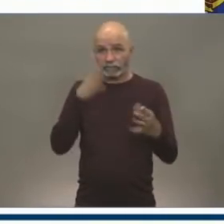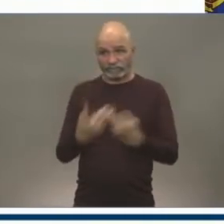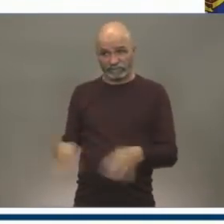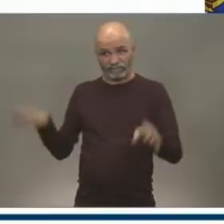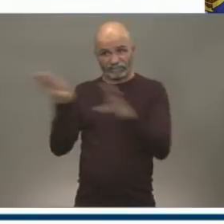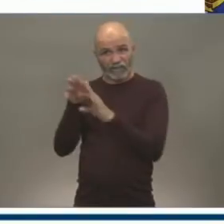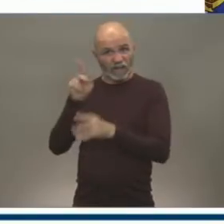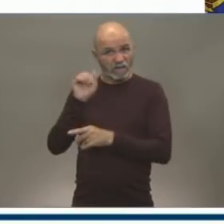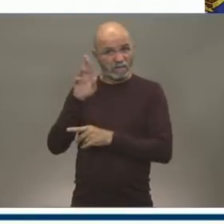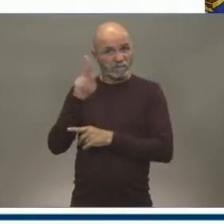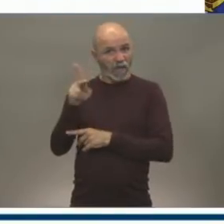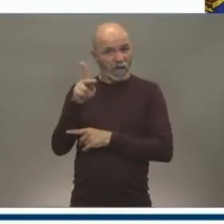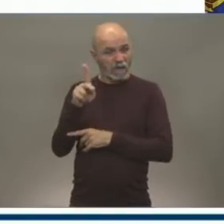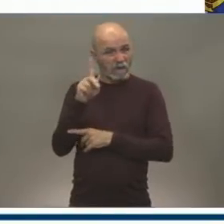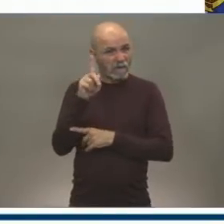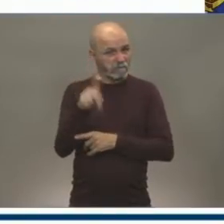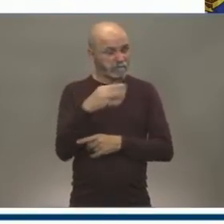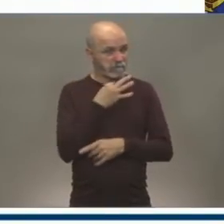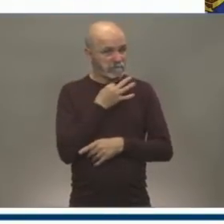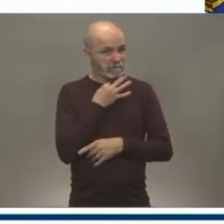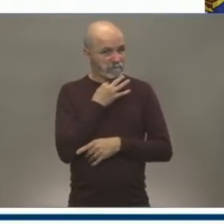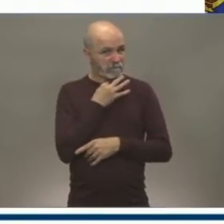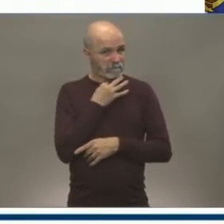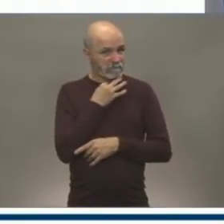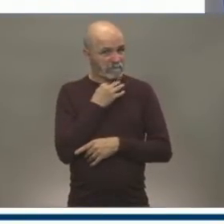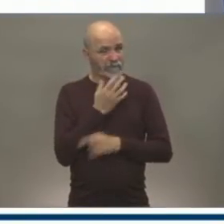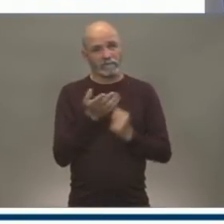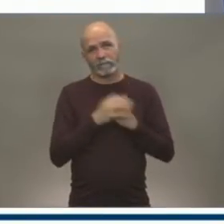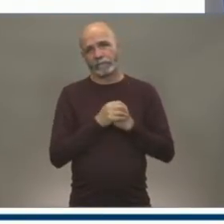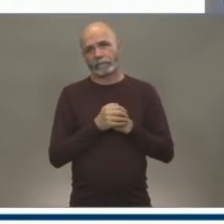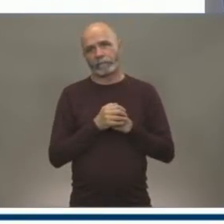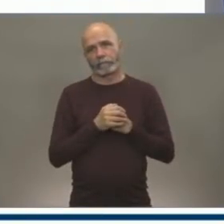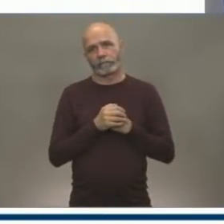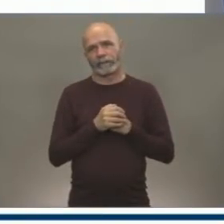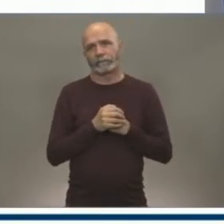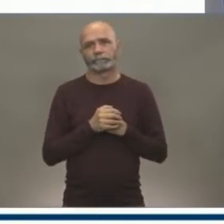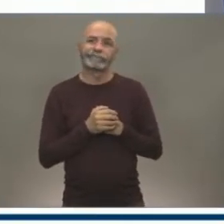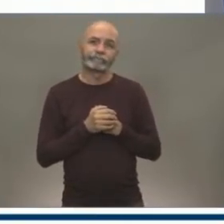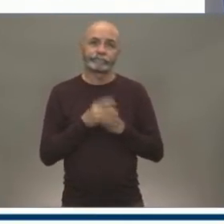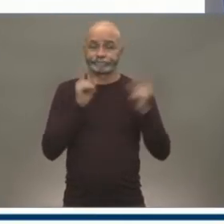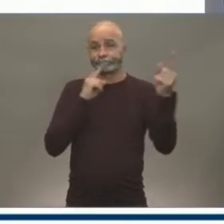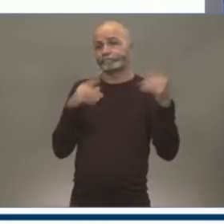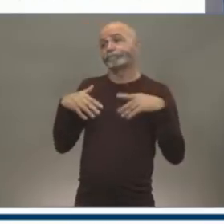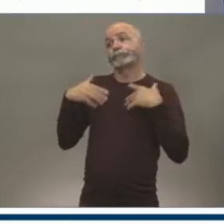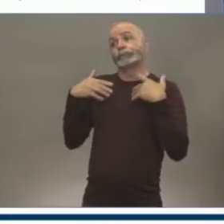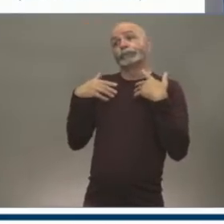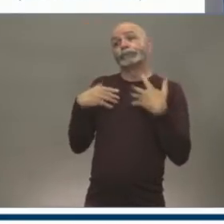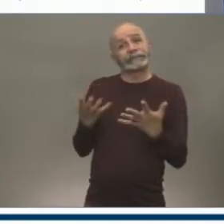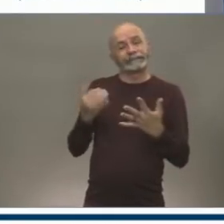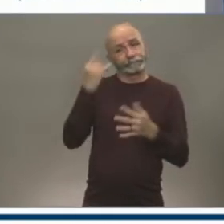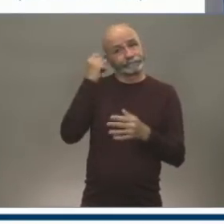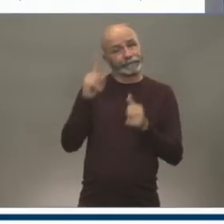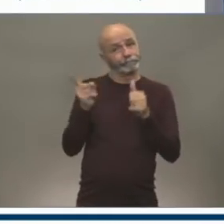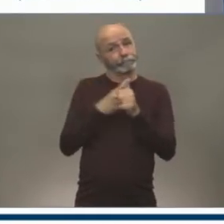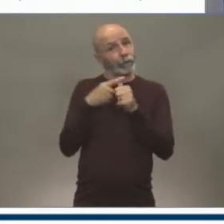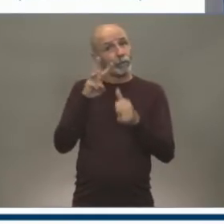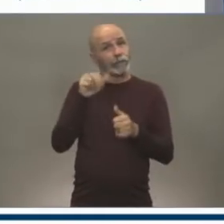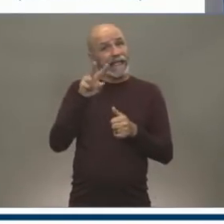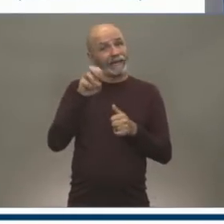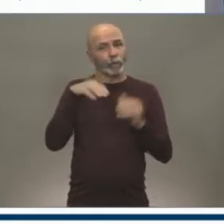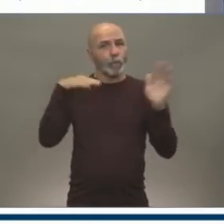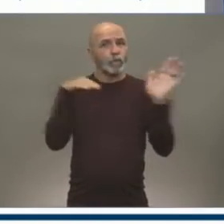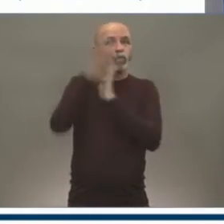such outdoor activities continue? Well, that's a hypothetical situation, but the difference between the first wave and this one is that